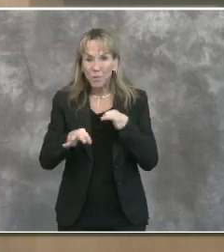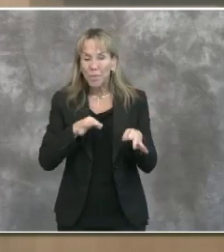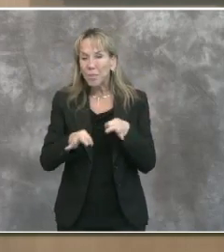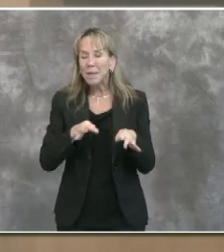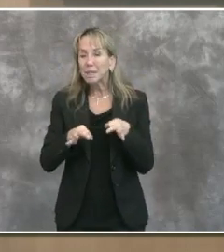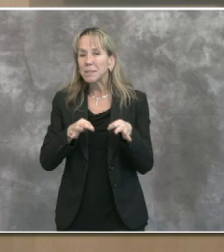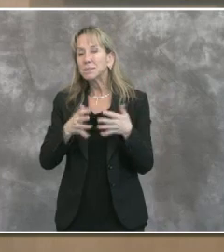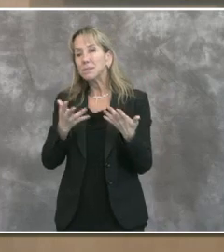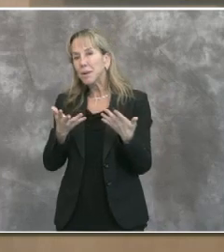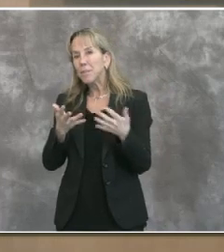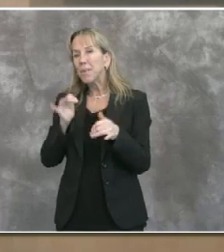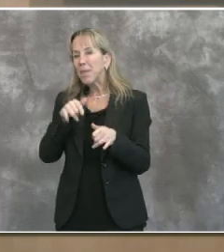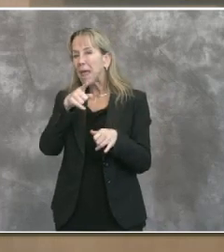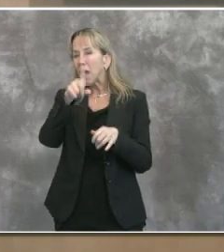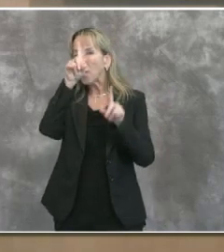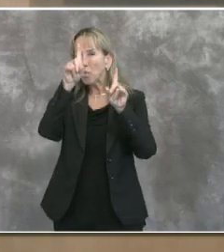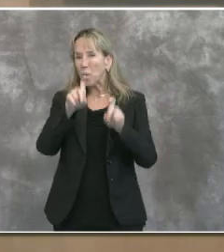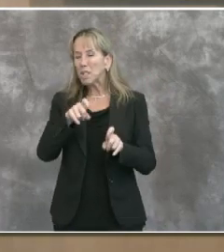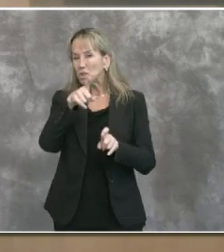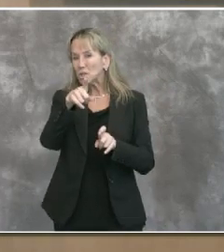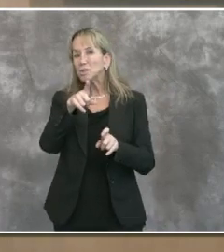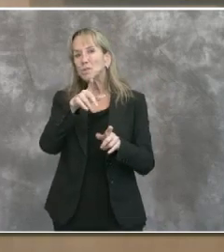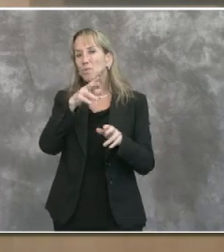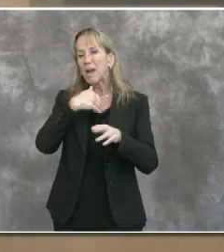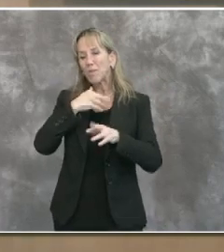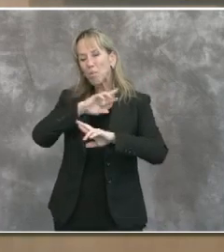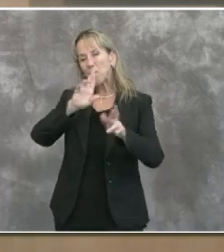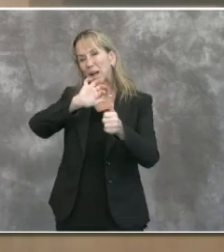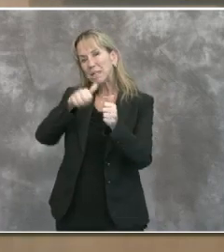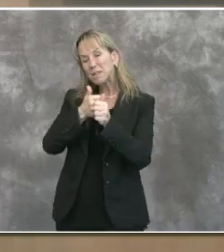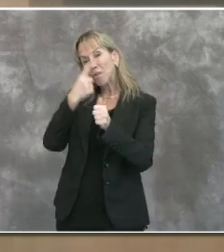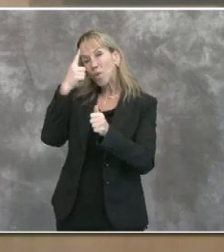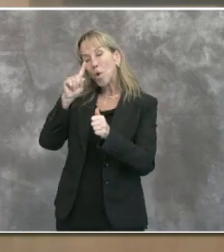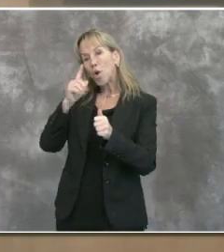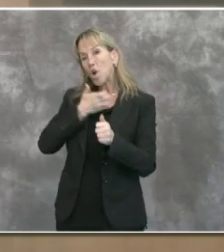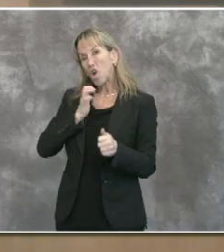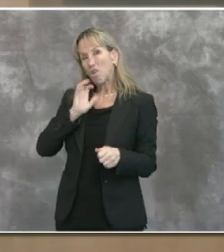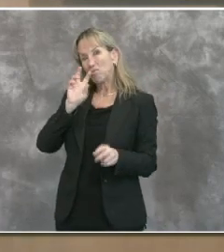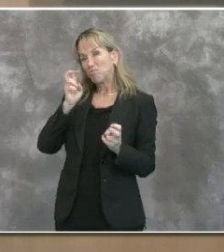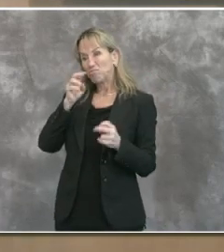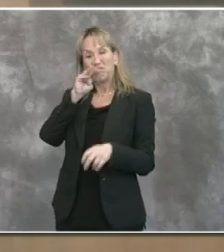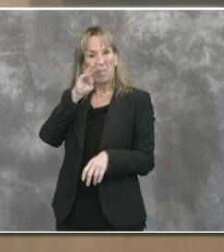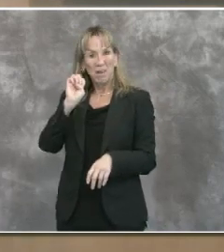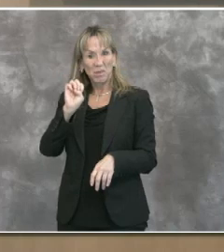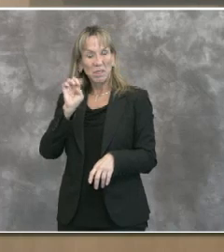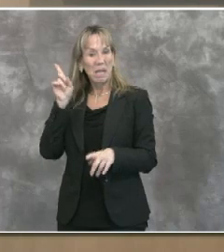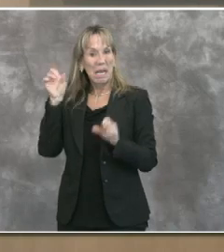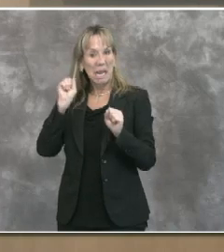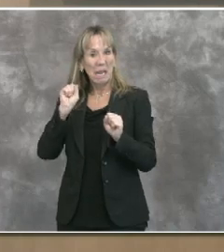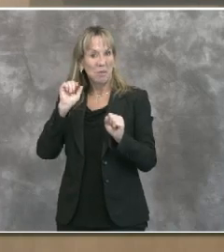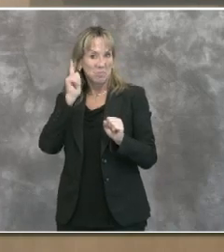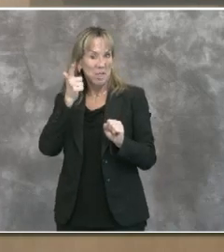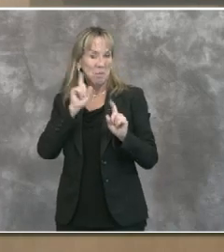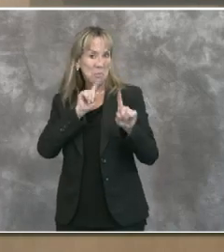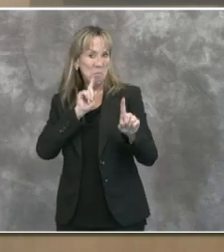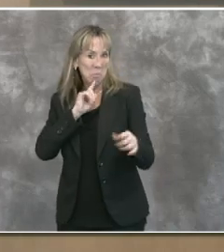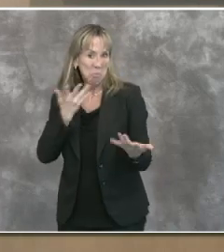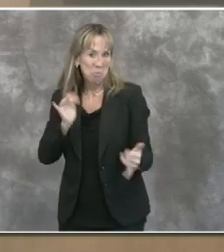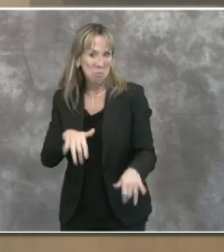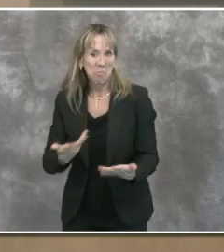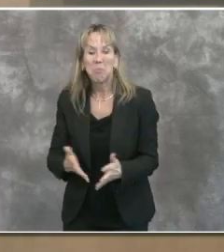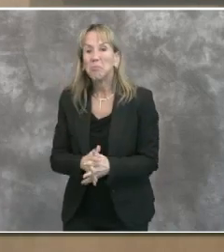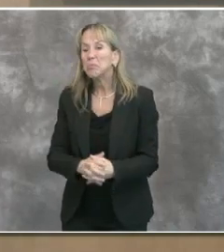of questions for our medical examiner, and they could follow up with you at a later time. And is there a second part to that question too, or I might have missed that